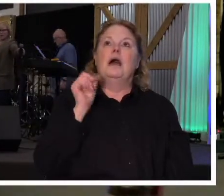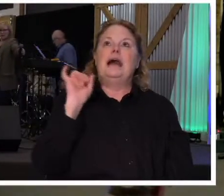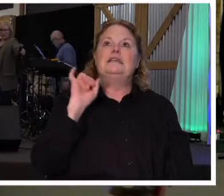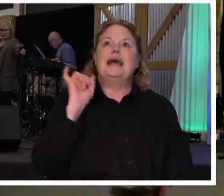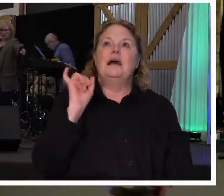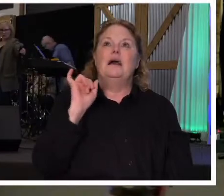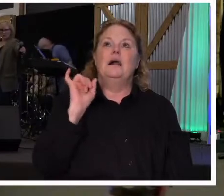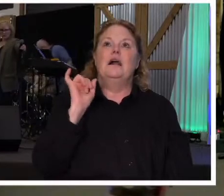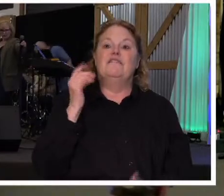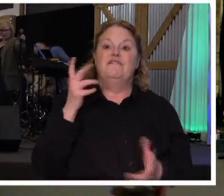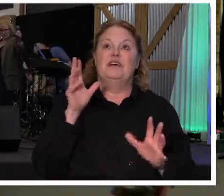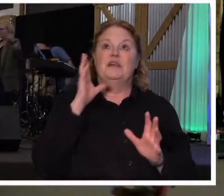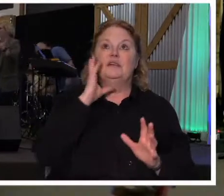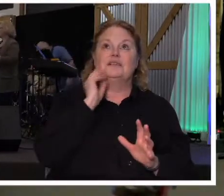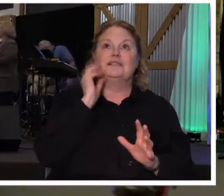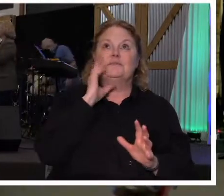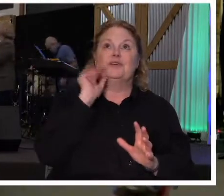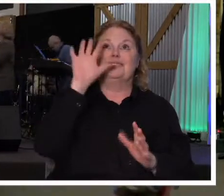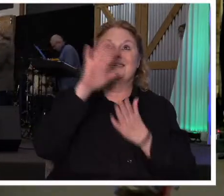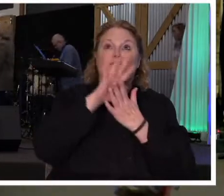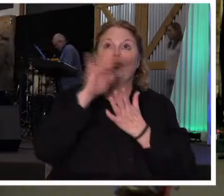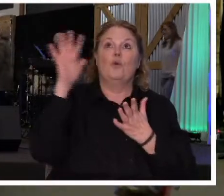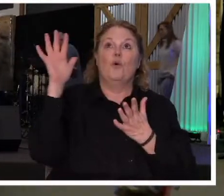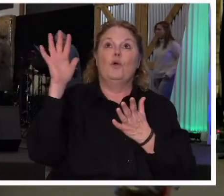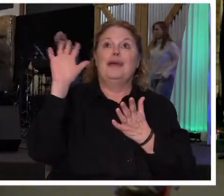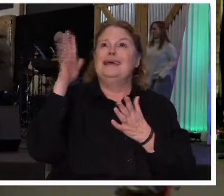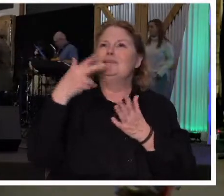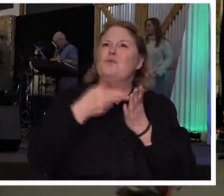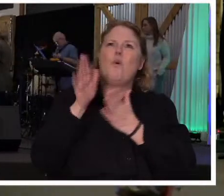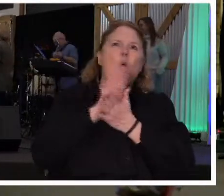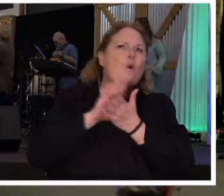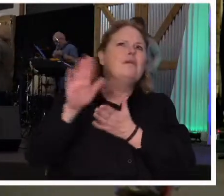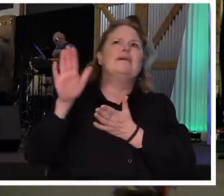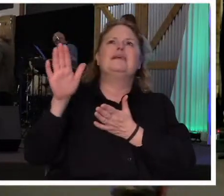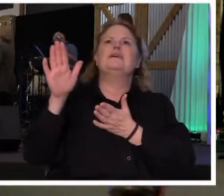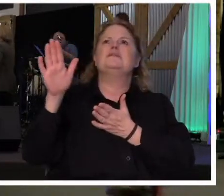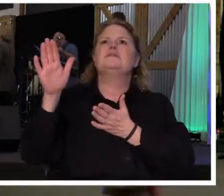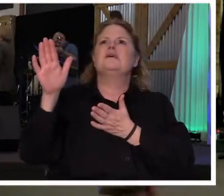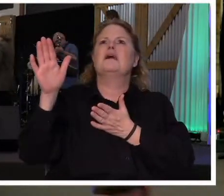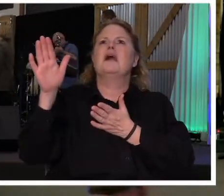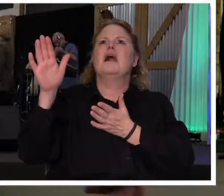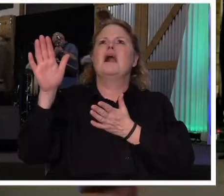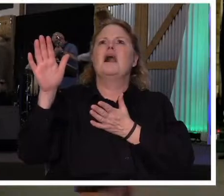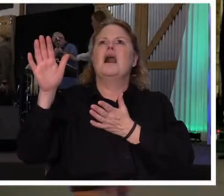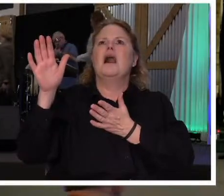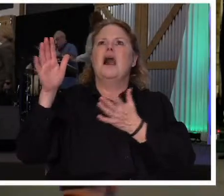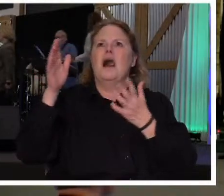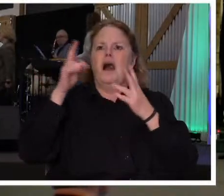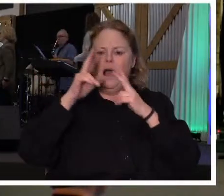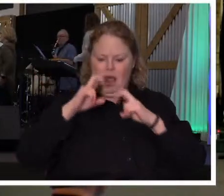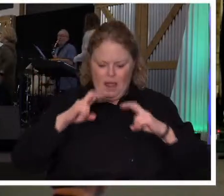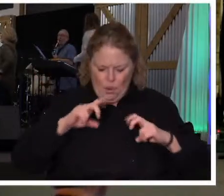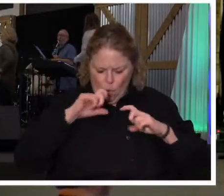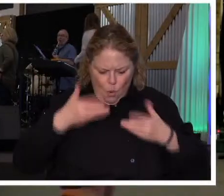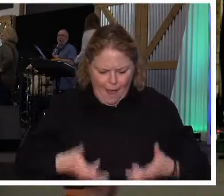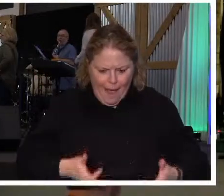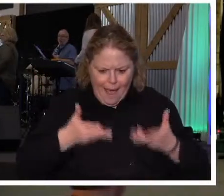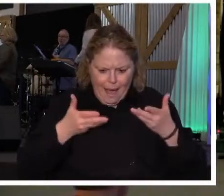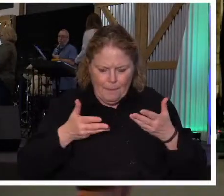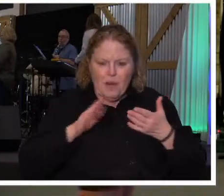after having experienced the glory of God and the holiness of God, seeing himself as he really is and is pardoned instantly,